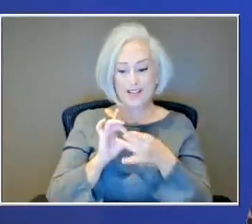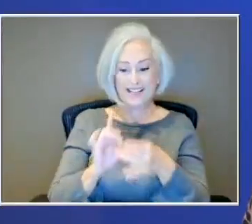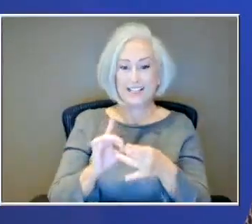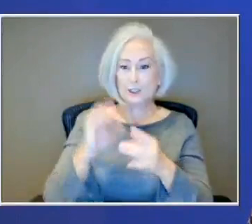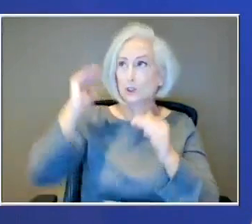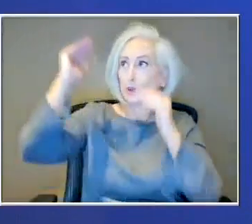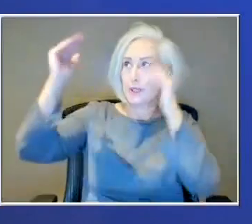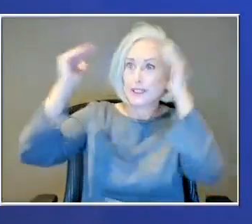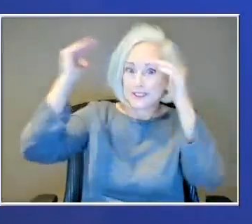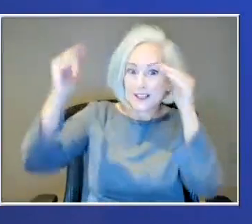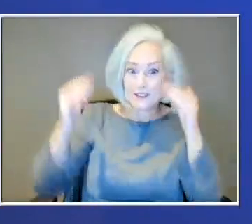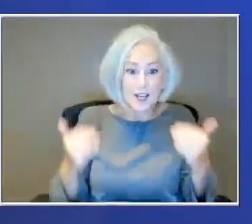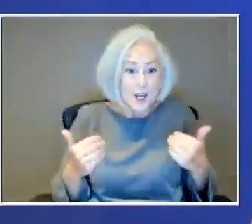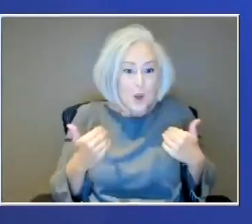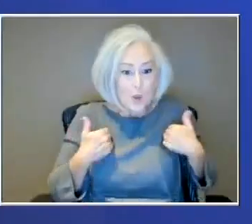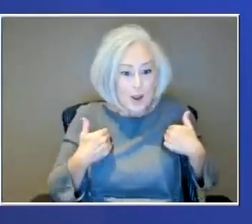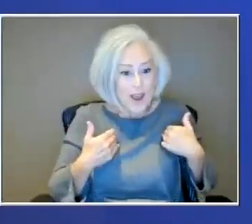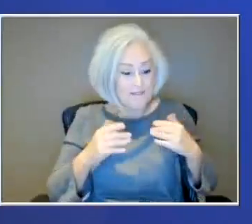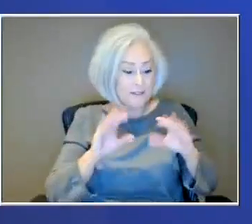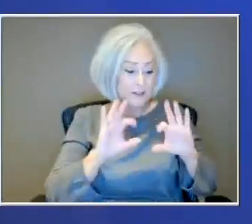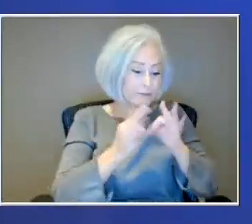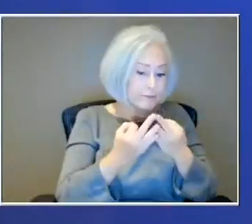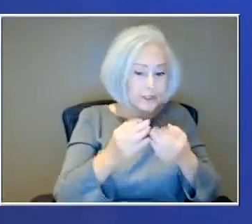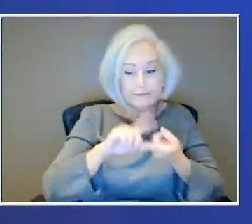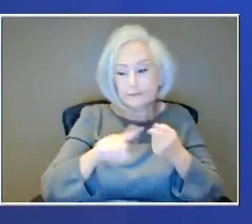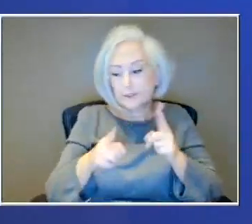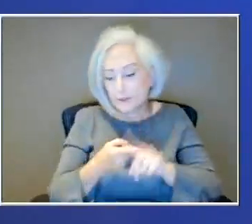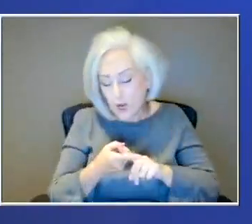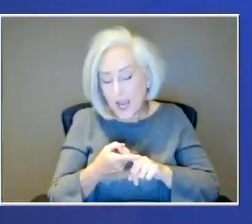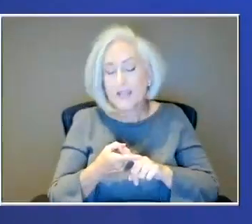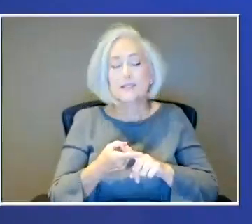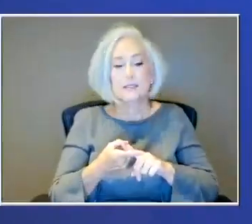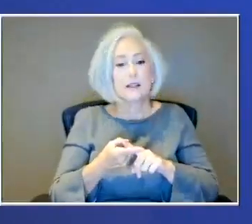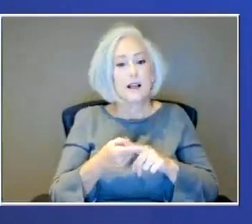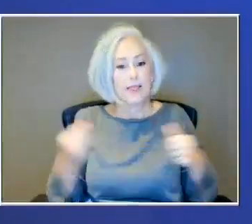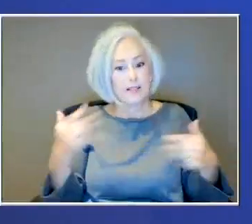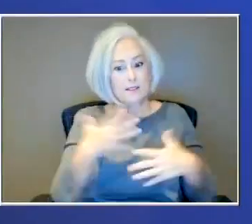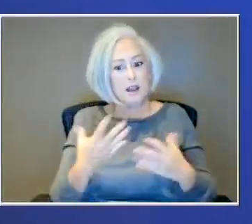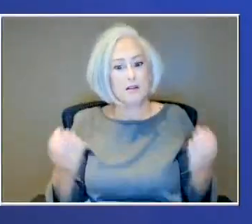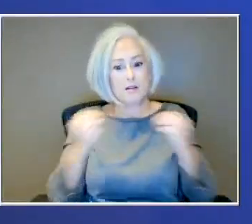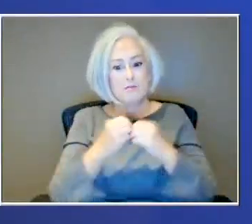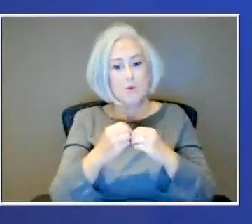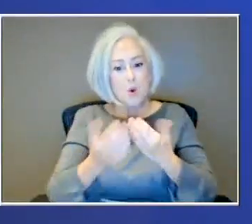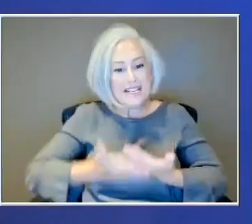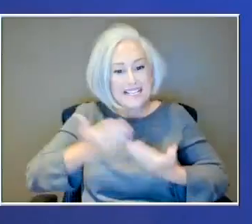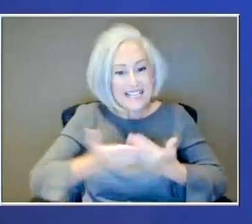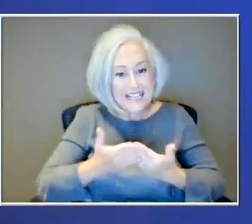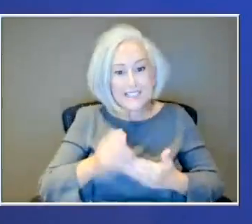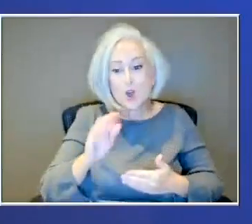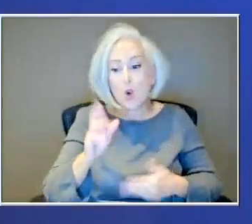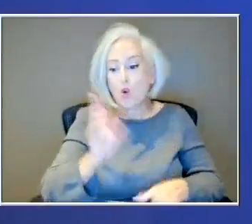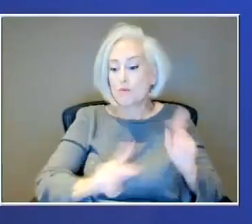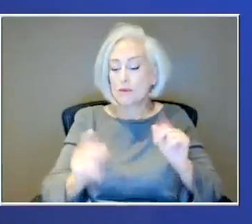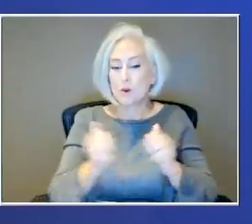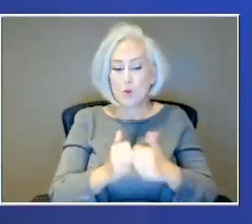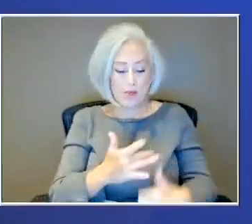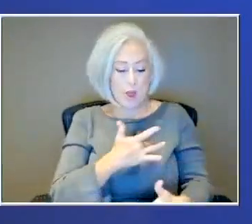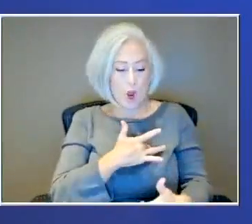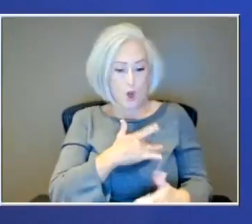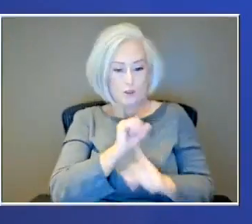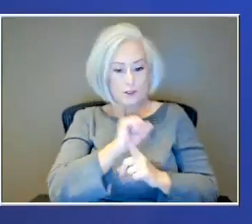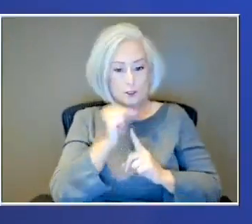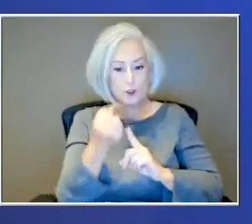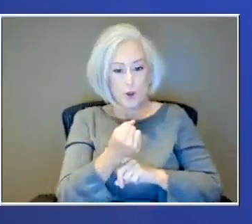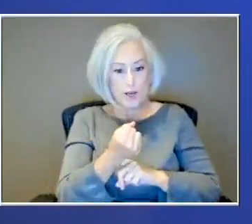startle more easily than others or have heart conditions, but does that put them at more risk during Halloween? Here's what adults getting into